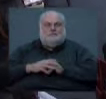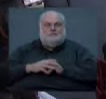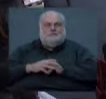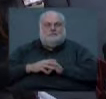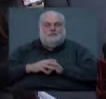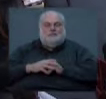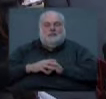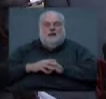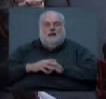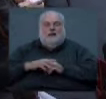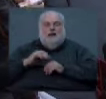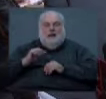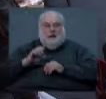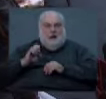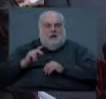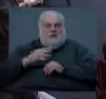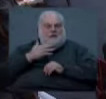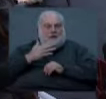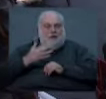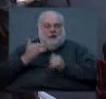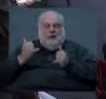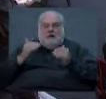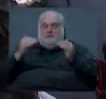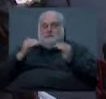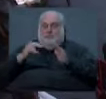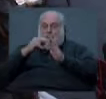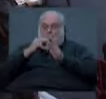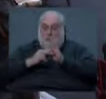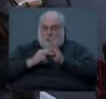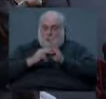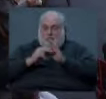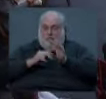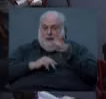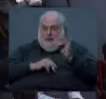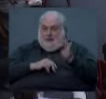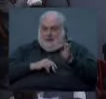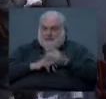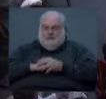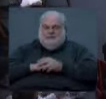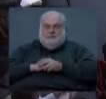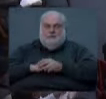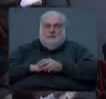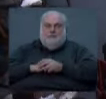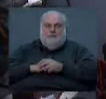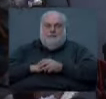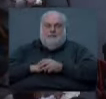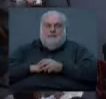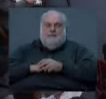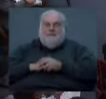Thank you, Director Adcock. Madam Clerk, would you please read item 18 for the first time?